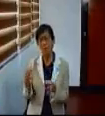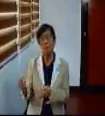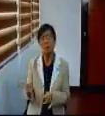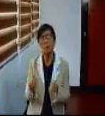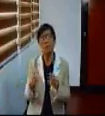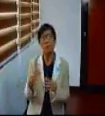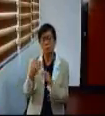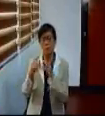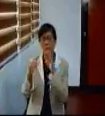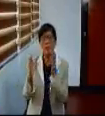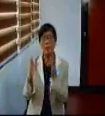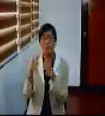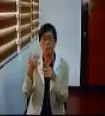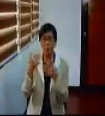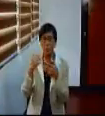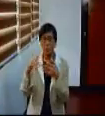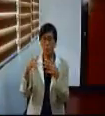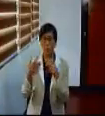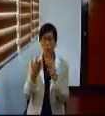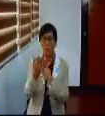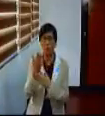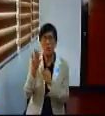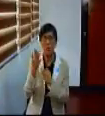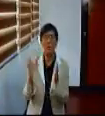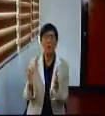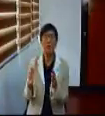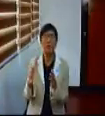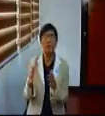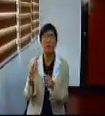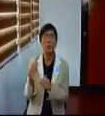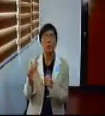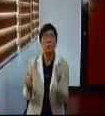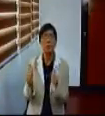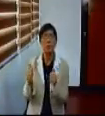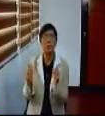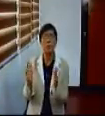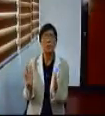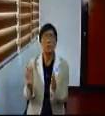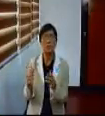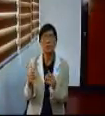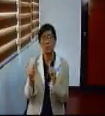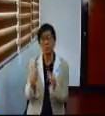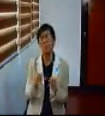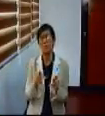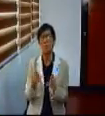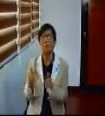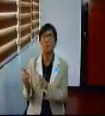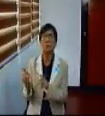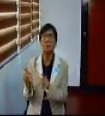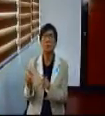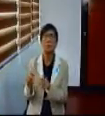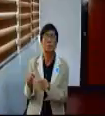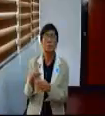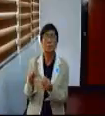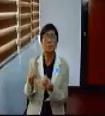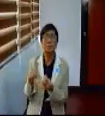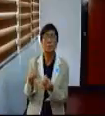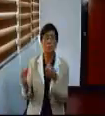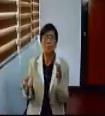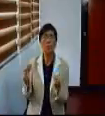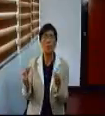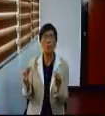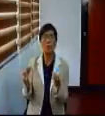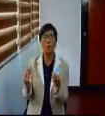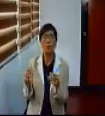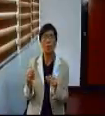mediation, arbitration, or if necessary, with the facts that you have in front of you, propose that this be taken before a judicial entity. I'll be a